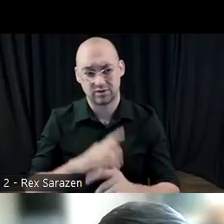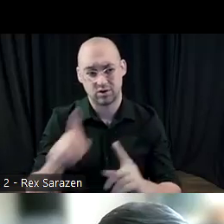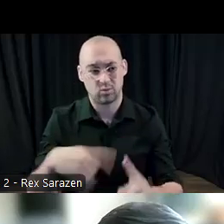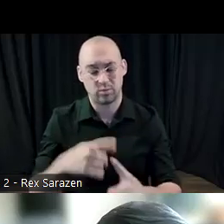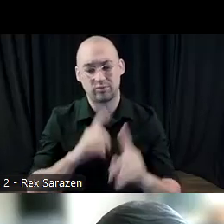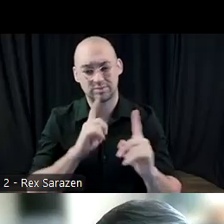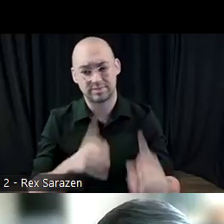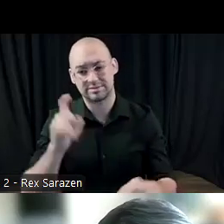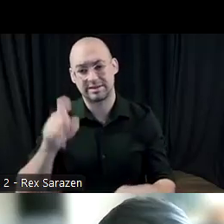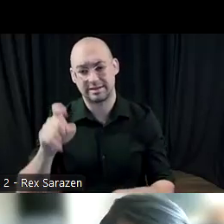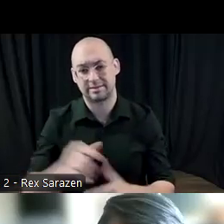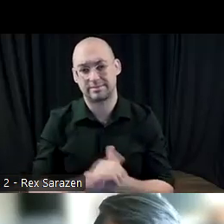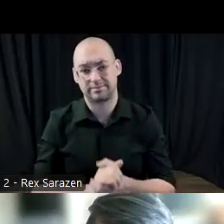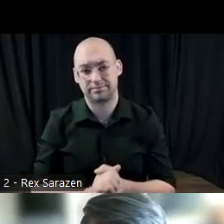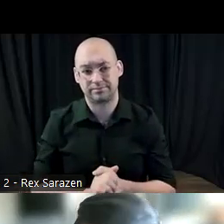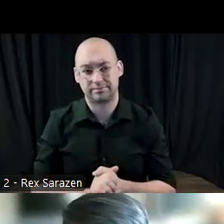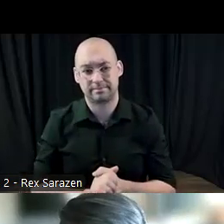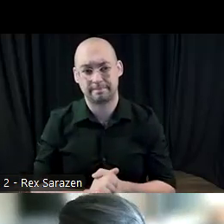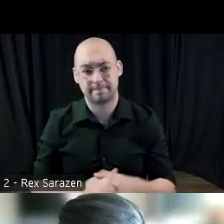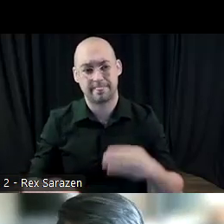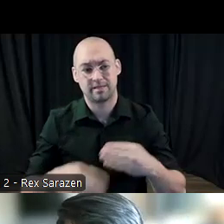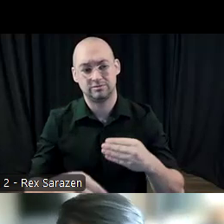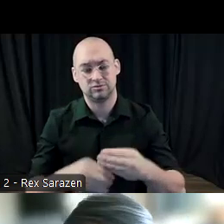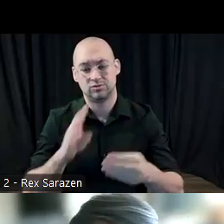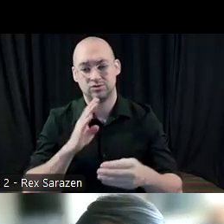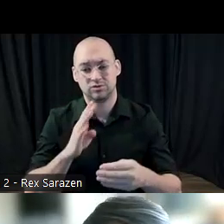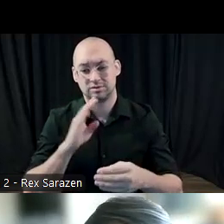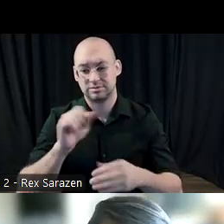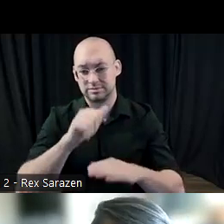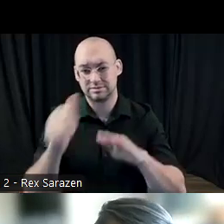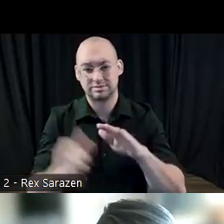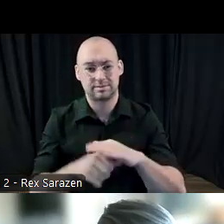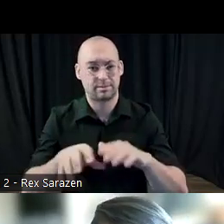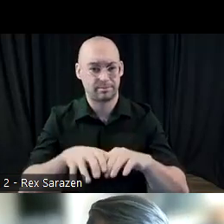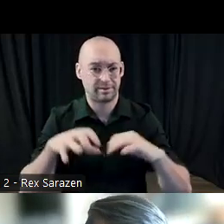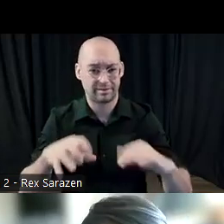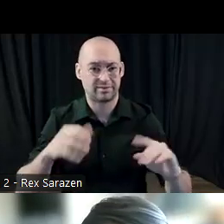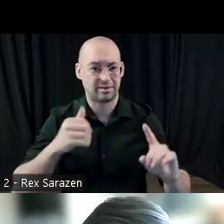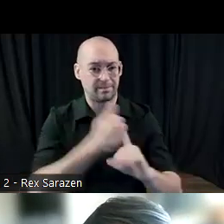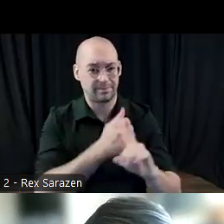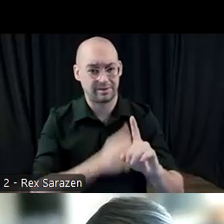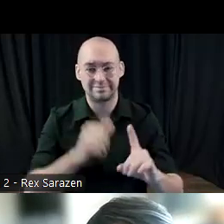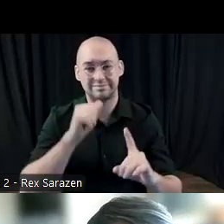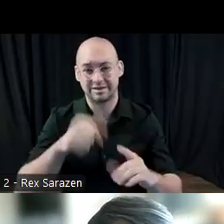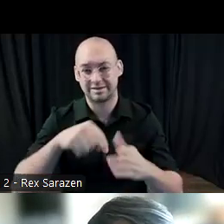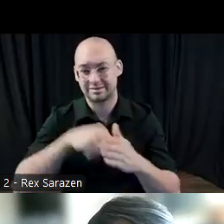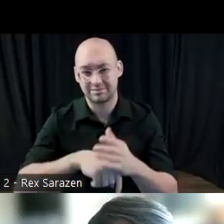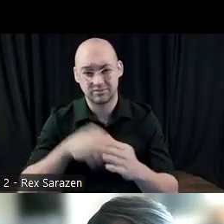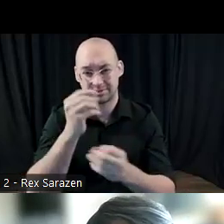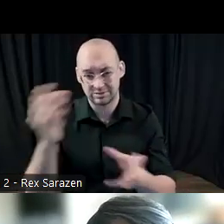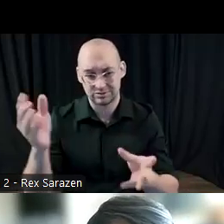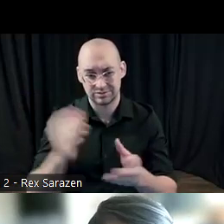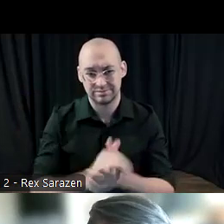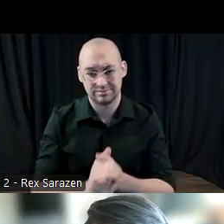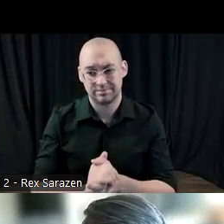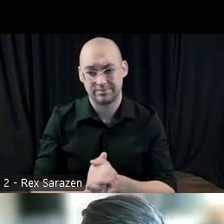needed. Also, we were talking in our subcommittee about the impact, though we didn't get into detail, of the